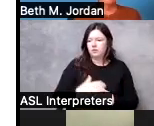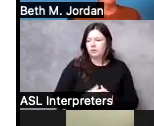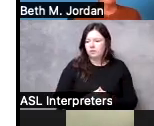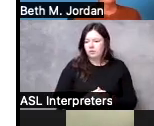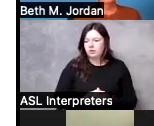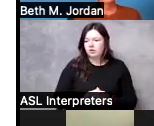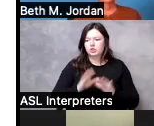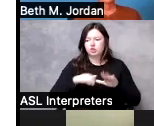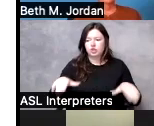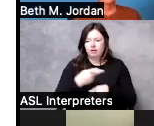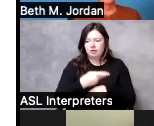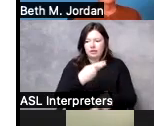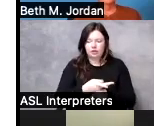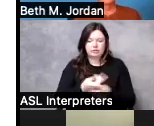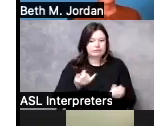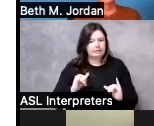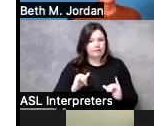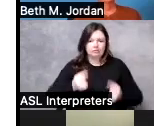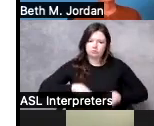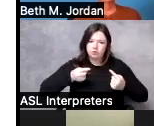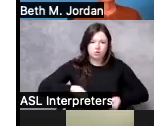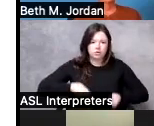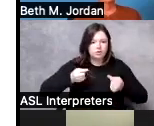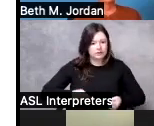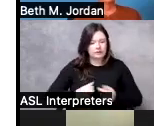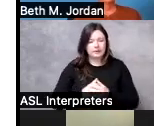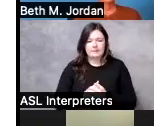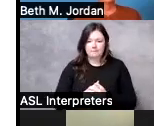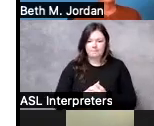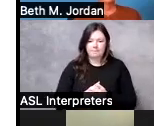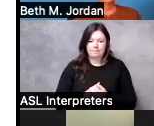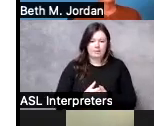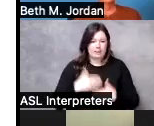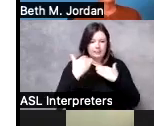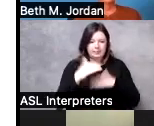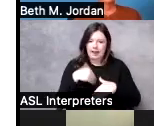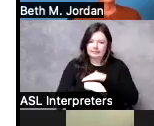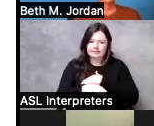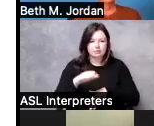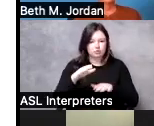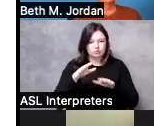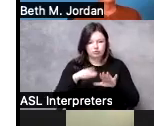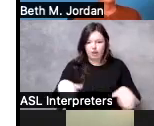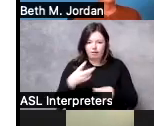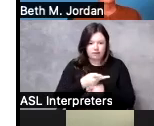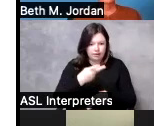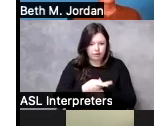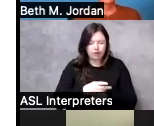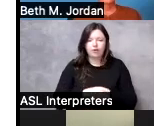issue that you have trouble with access to childcare. That's workforce and acuity as